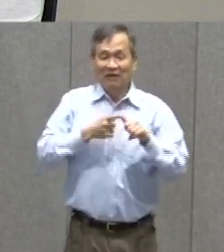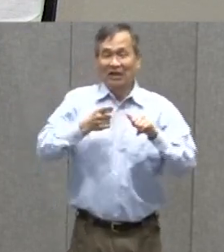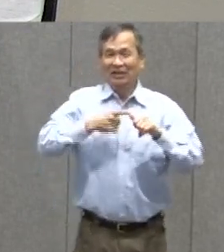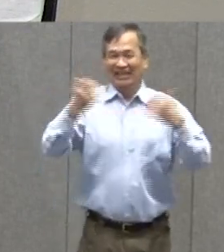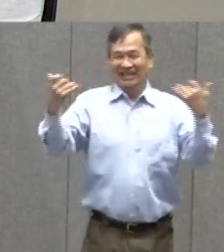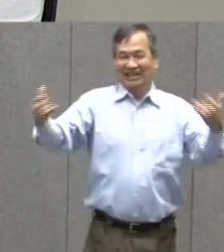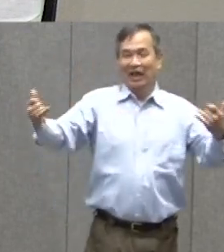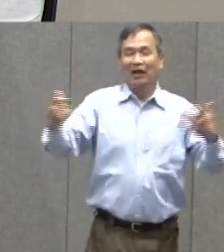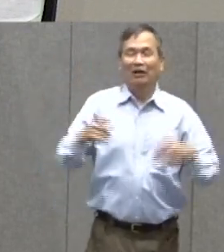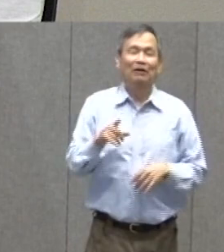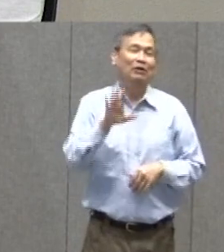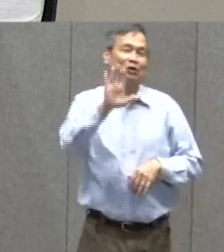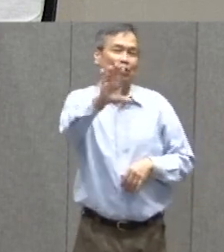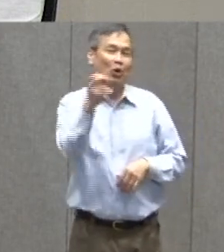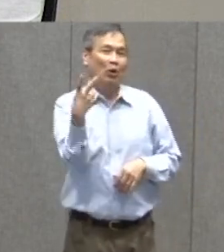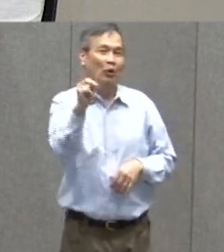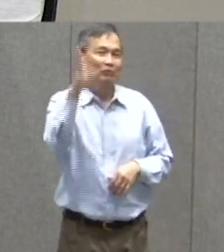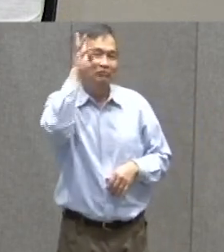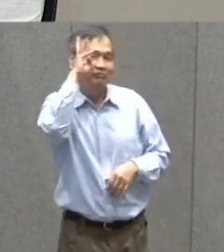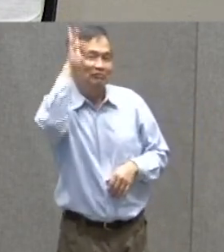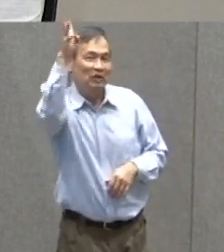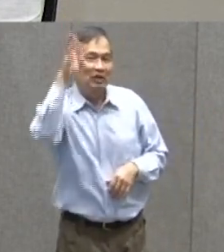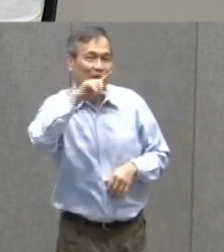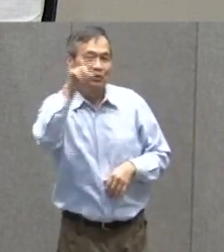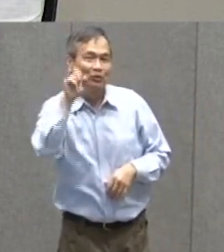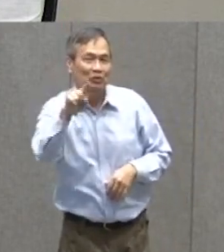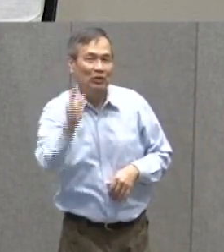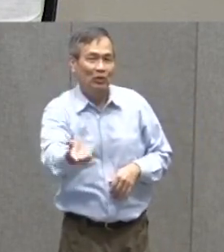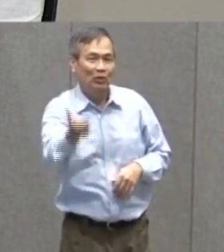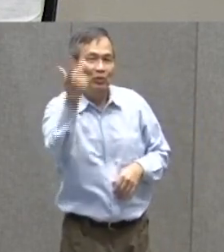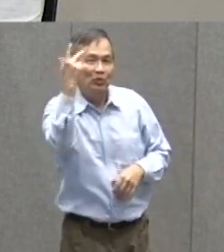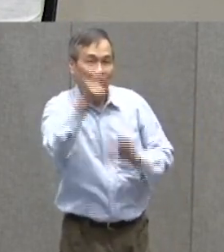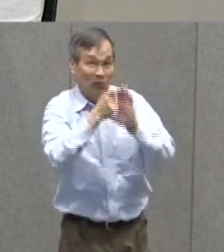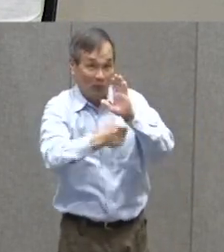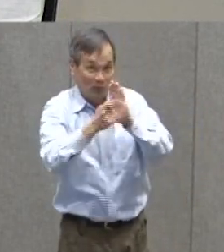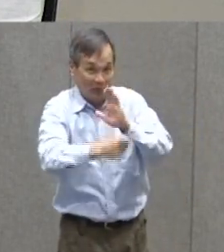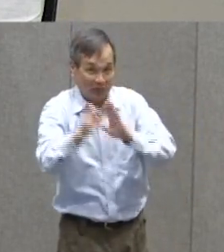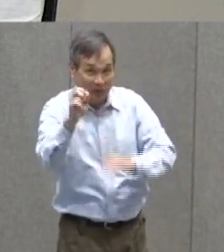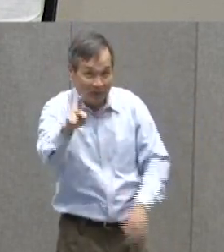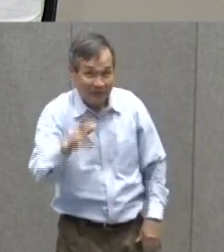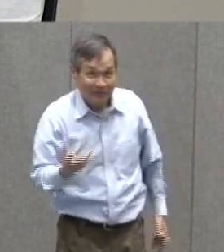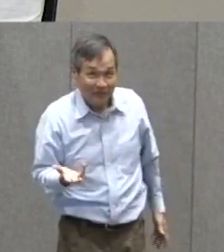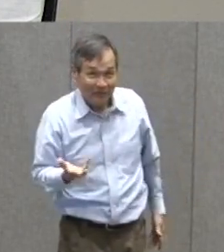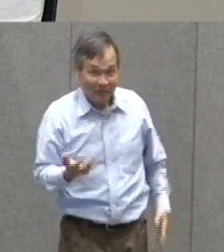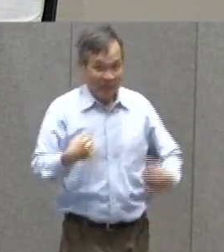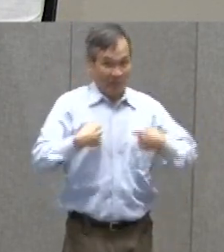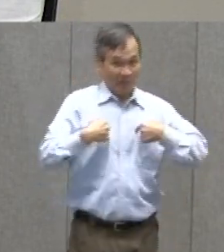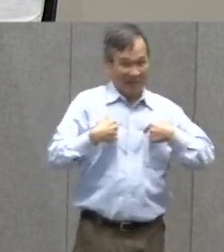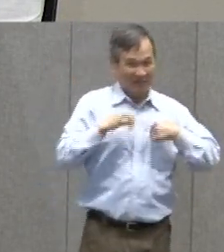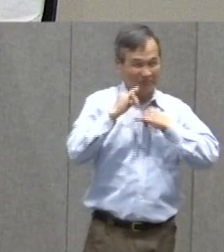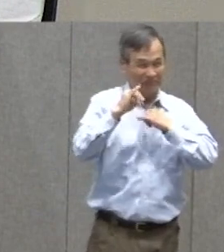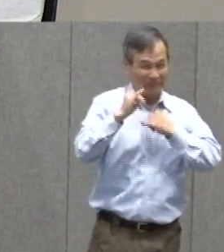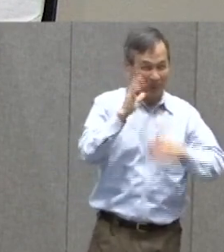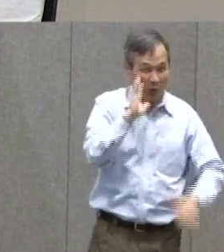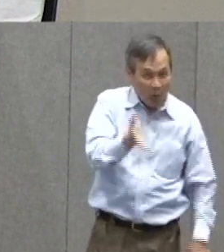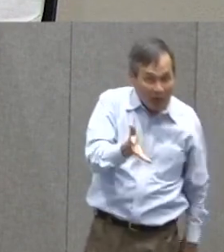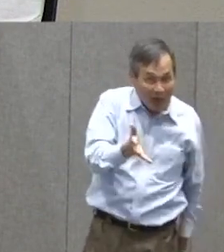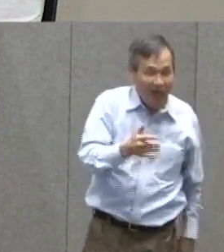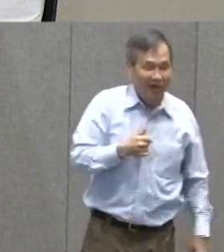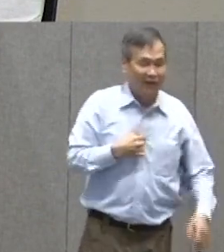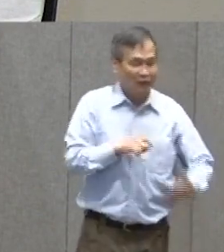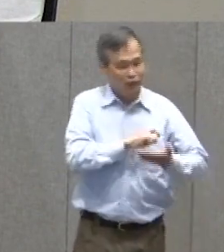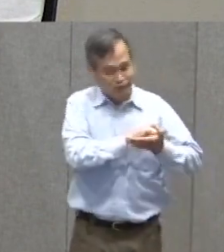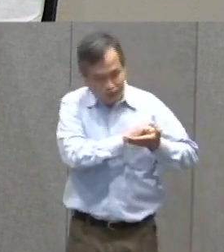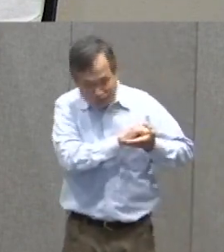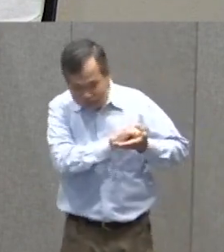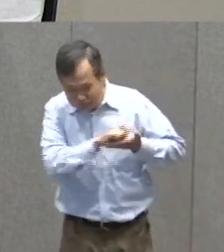3 questions. And I'm going to get my notebook as well to do that. So let's write some